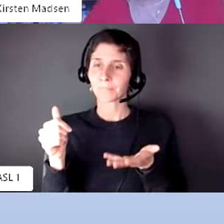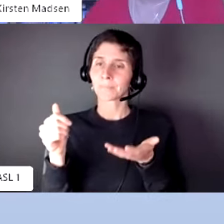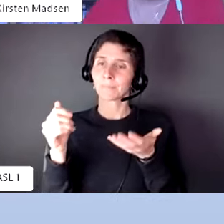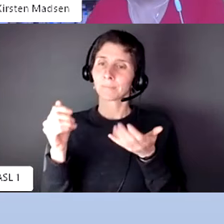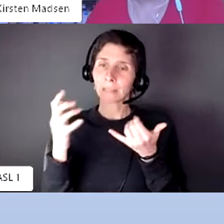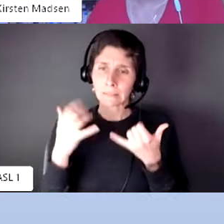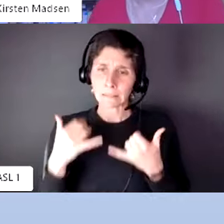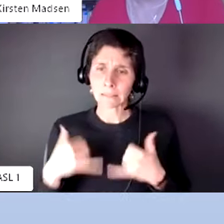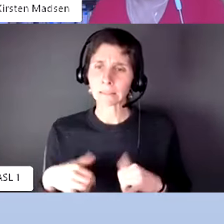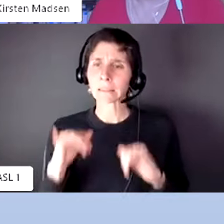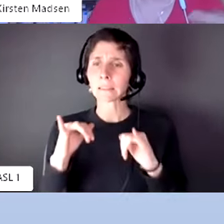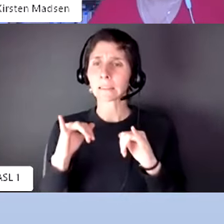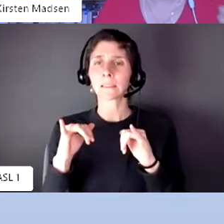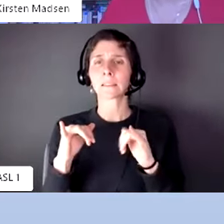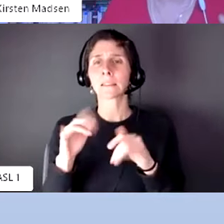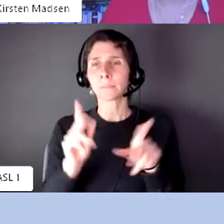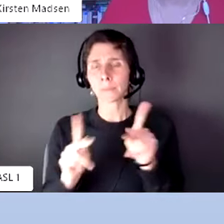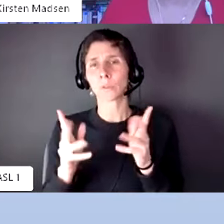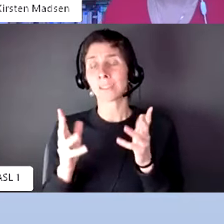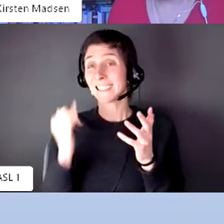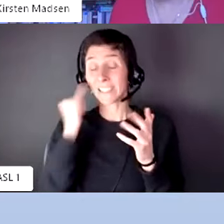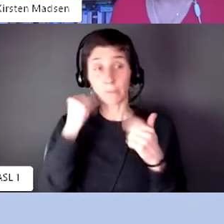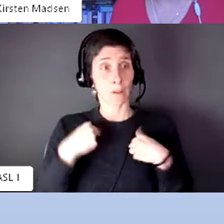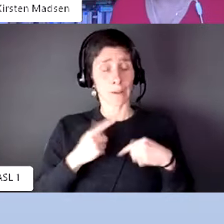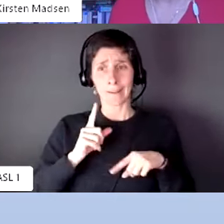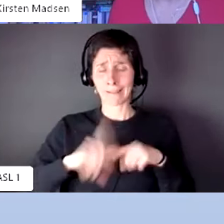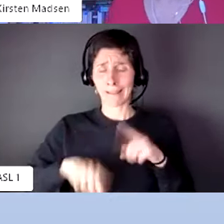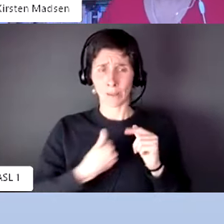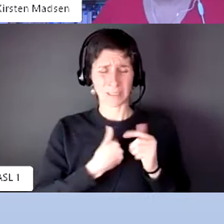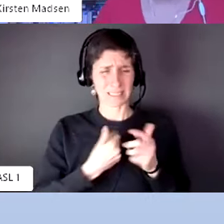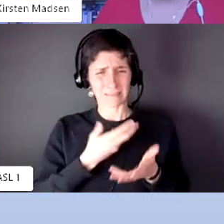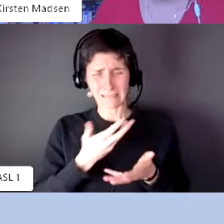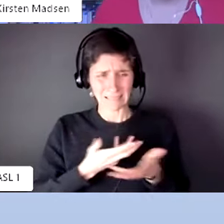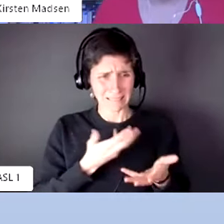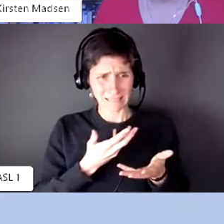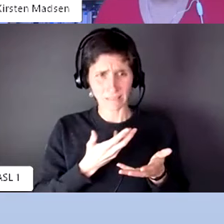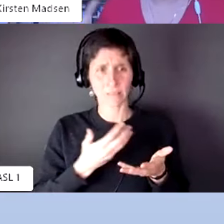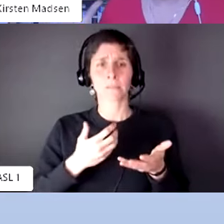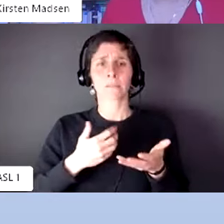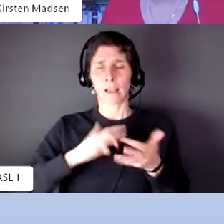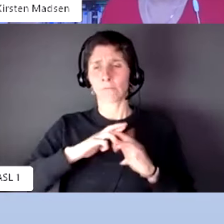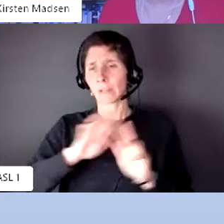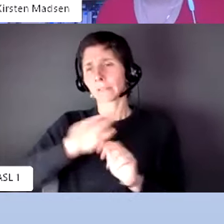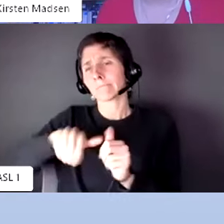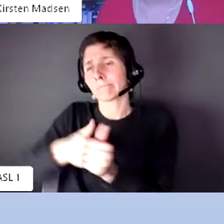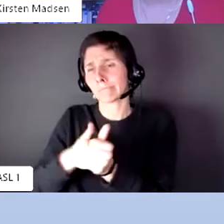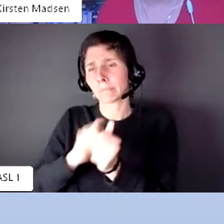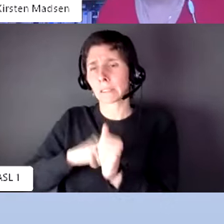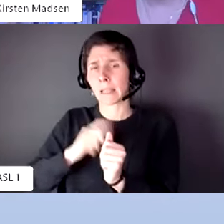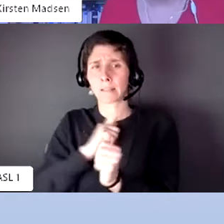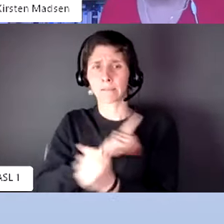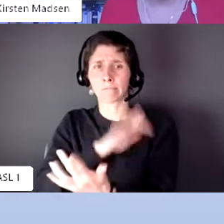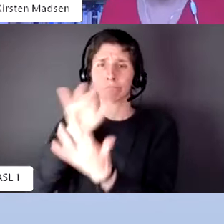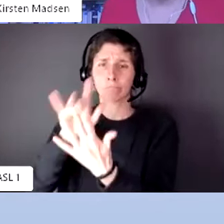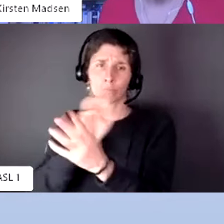is avenues of reporting. So if they're not able to actually respond to it effectively, they still have that avenue that they